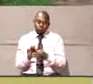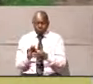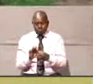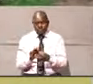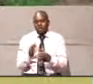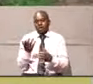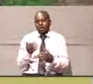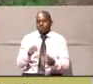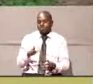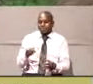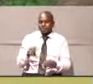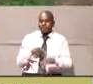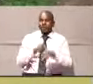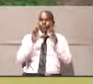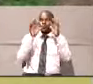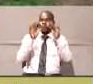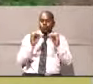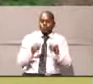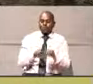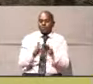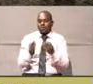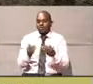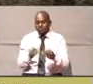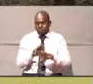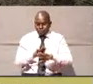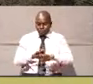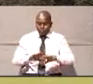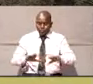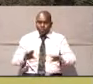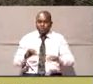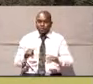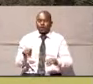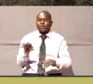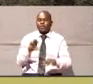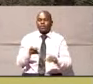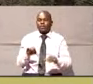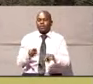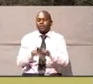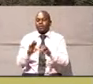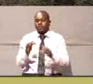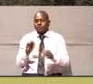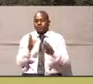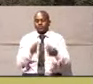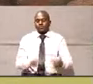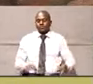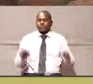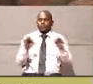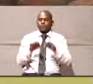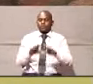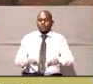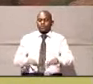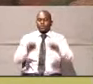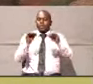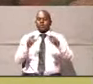excessive water during rainy seasons and gently releasing it to the atmosphere, making them important flood